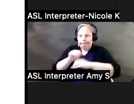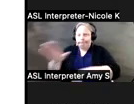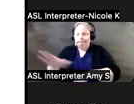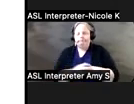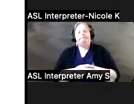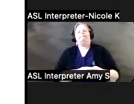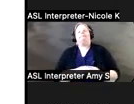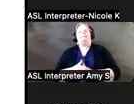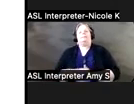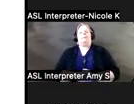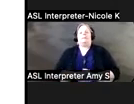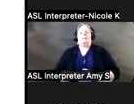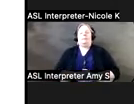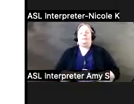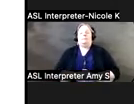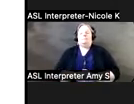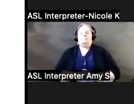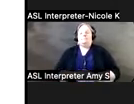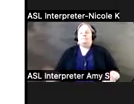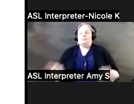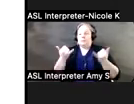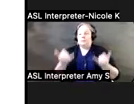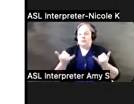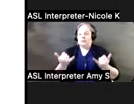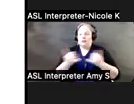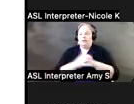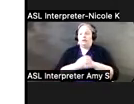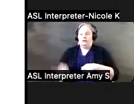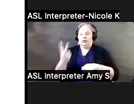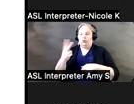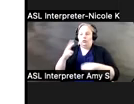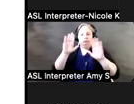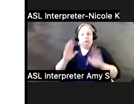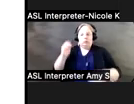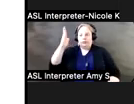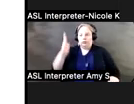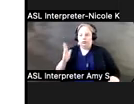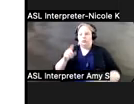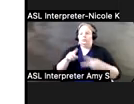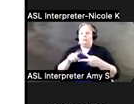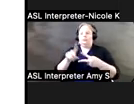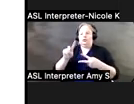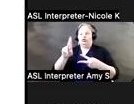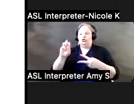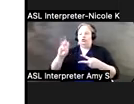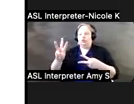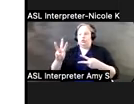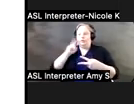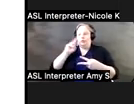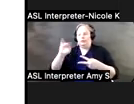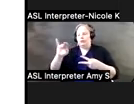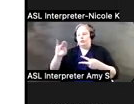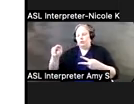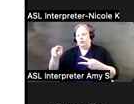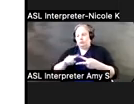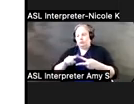And today we have, as I said, two great presenters. We've got Drew from Minnesota. And